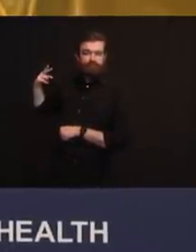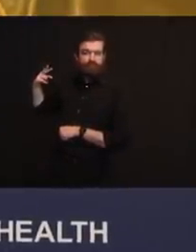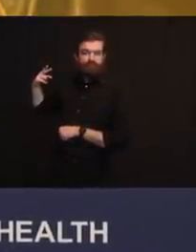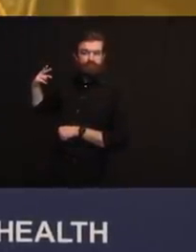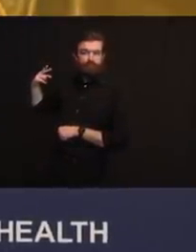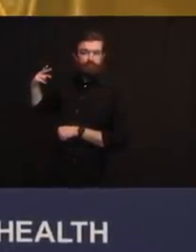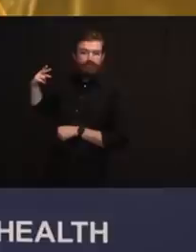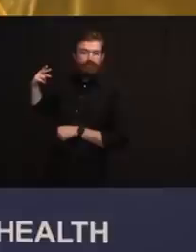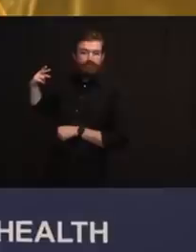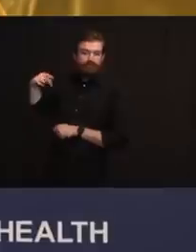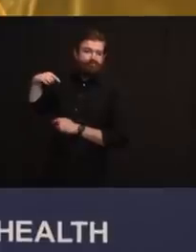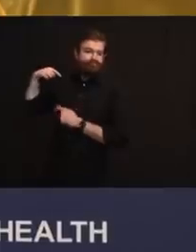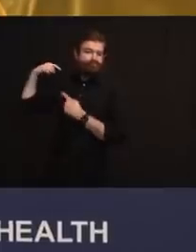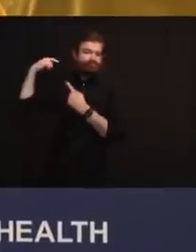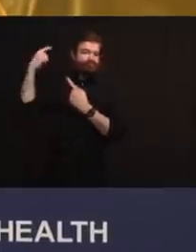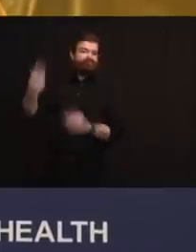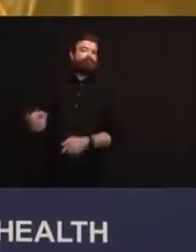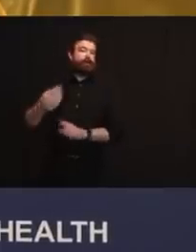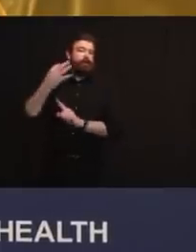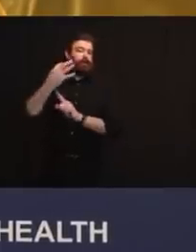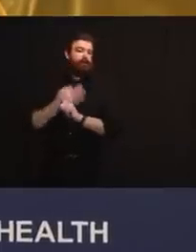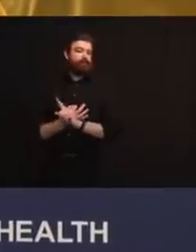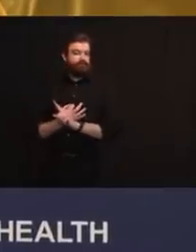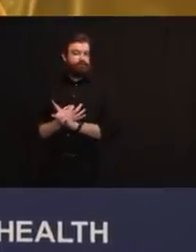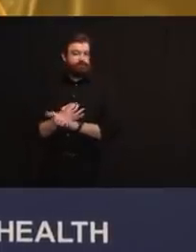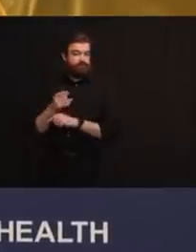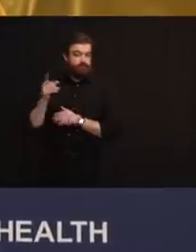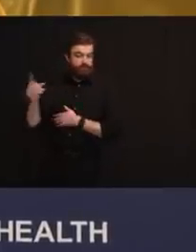9 months as you and your independent